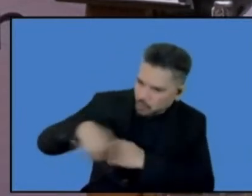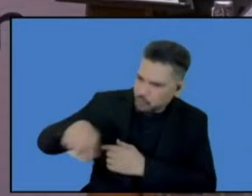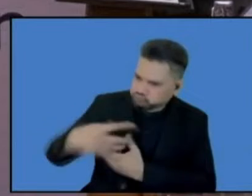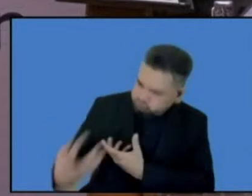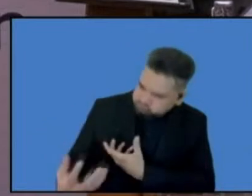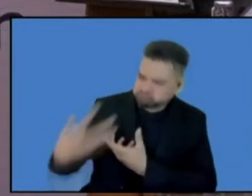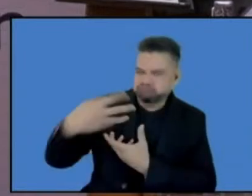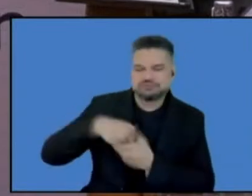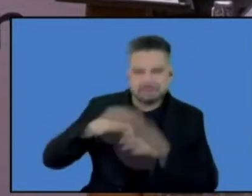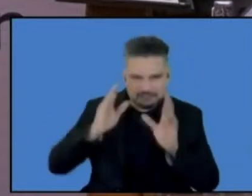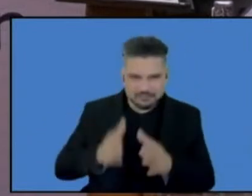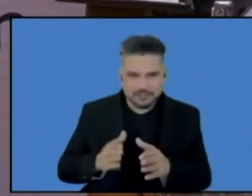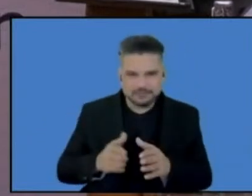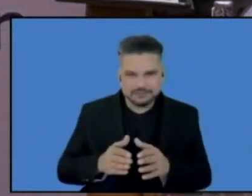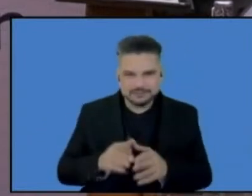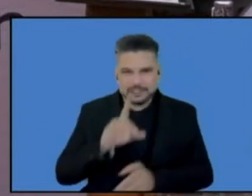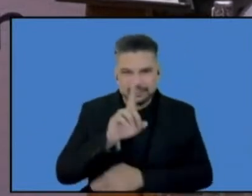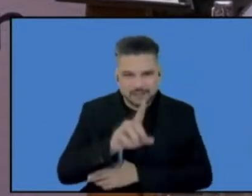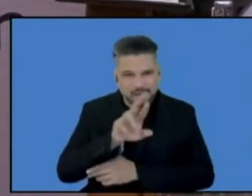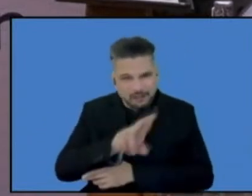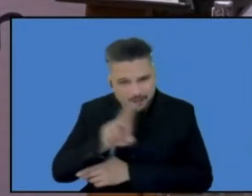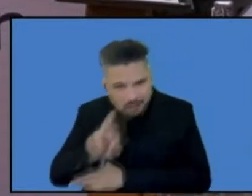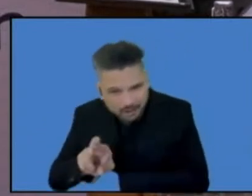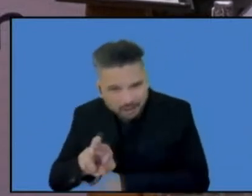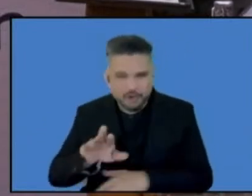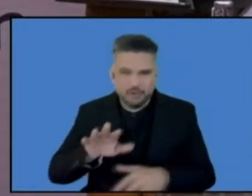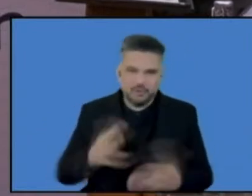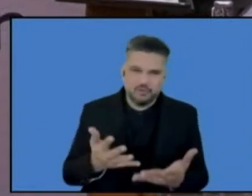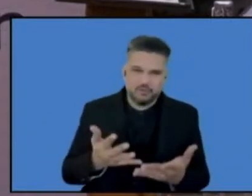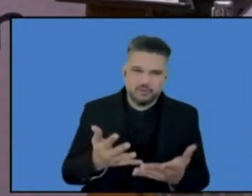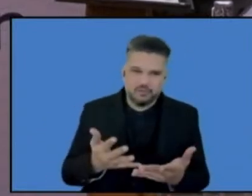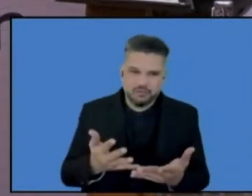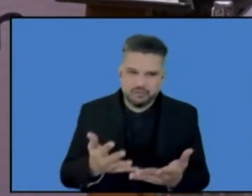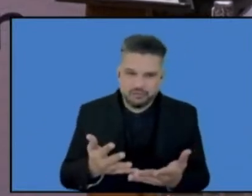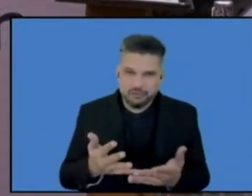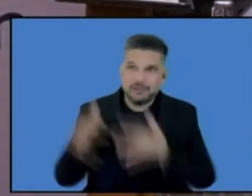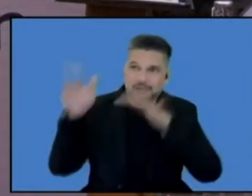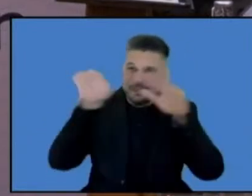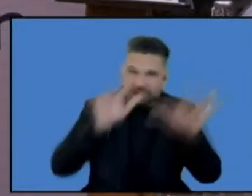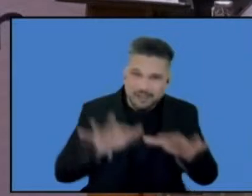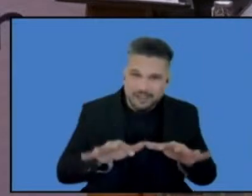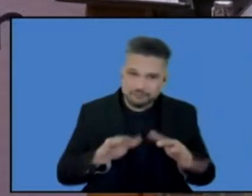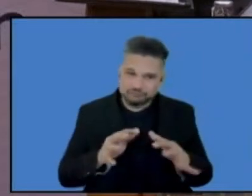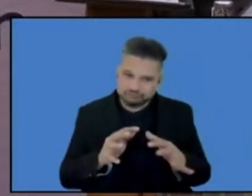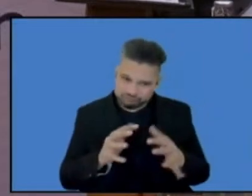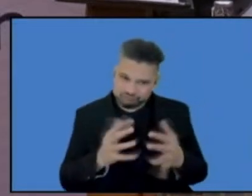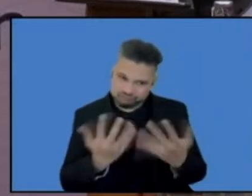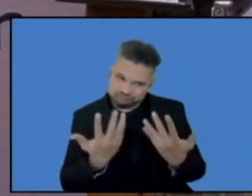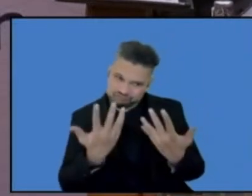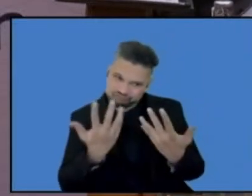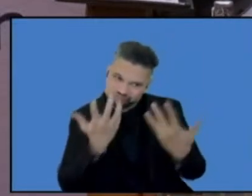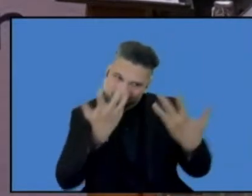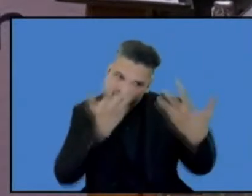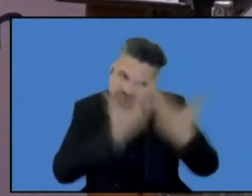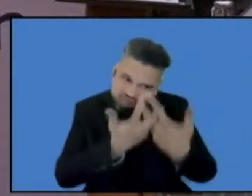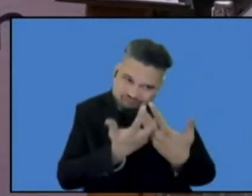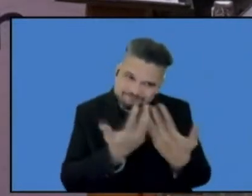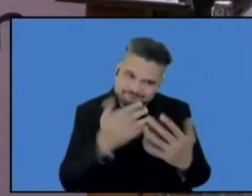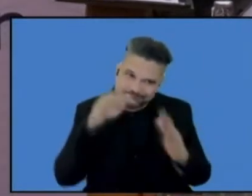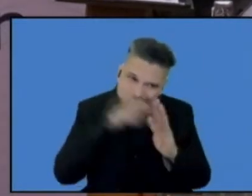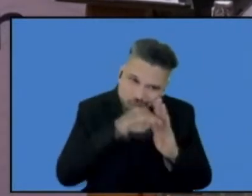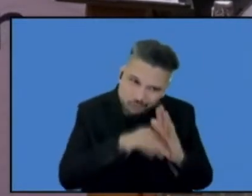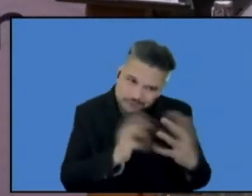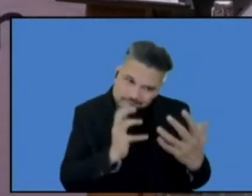reduction and how we are putting together climate adaptation programs and action. And I started